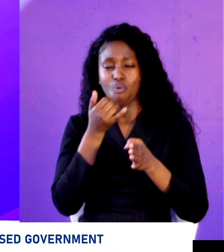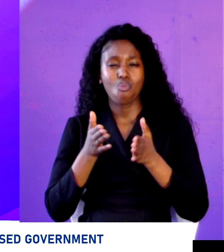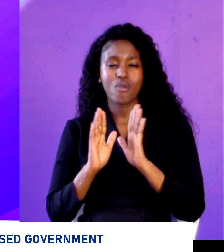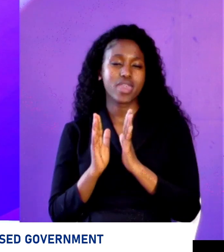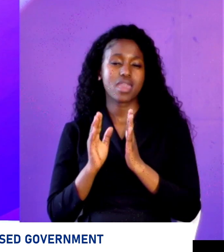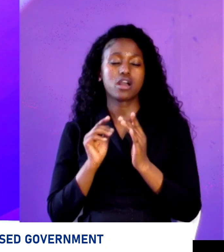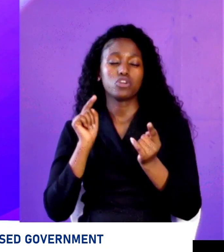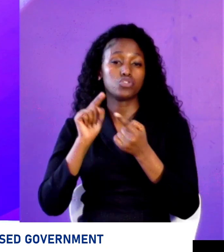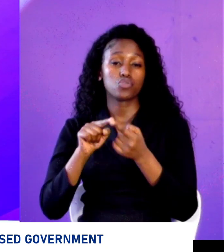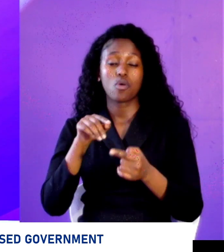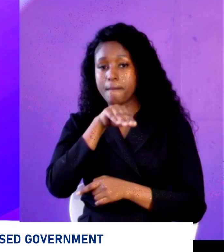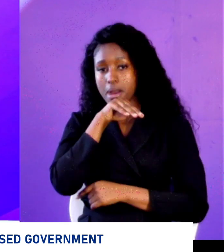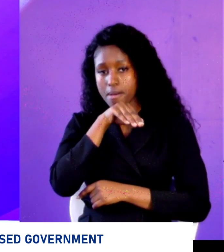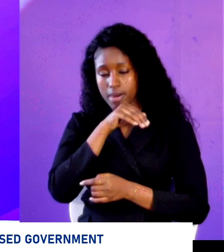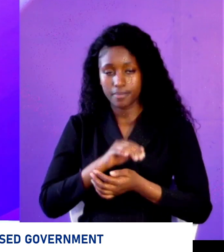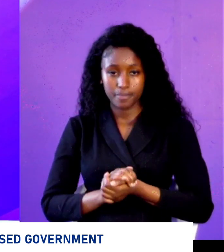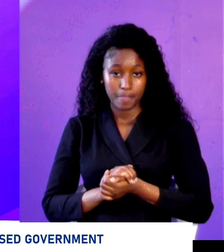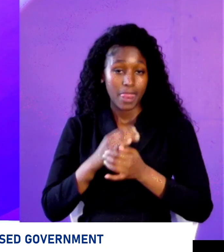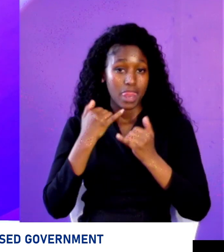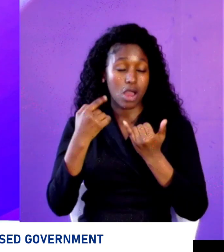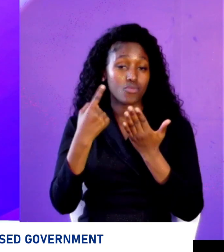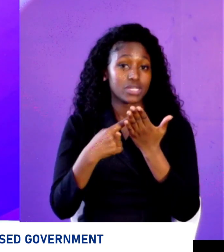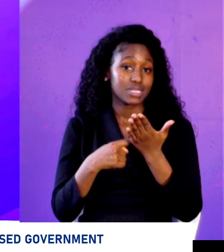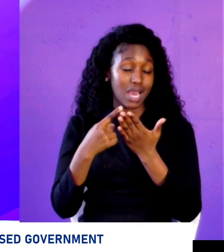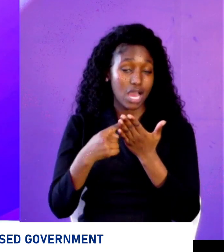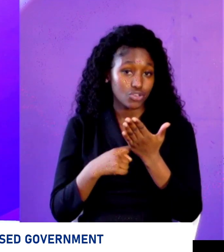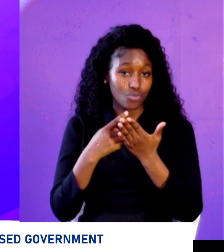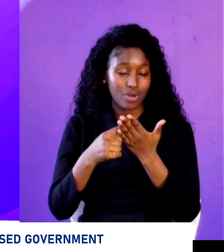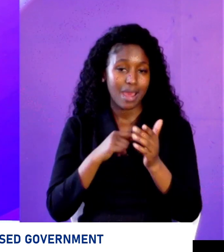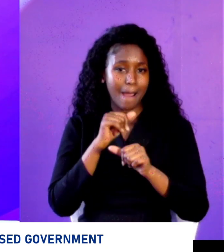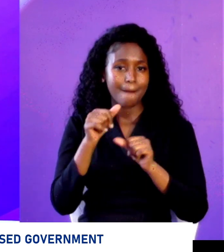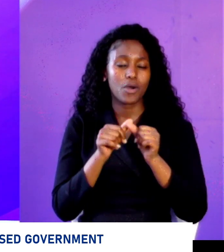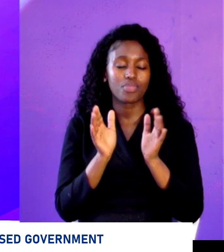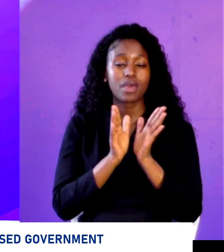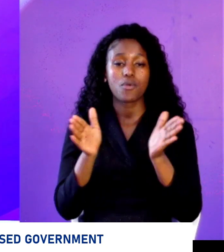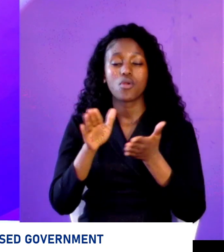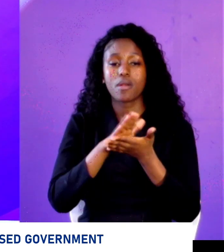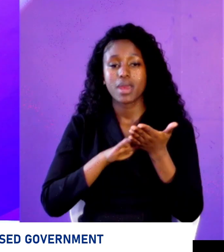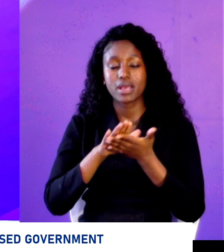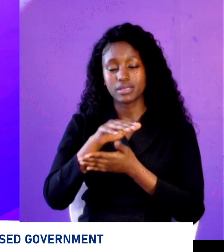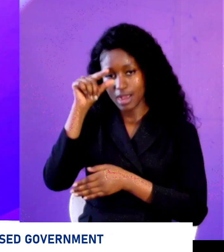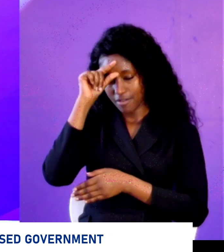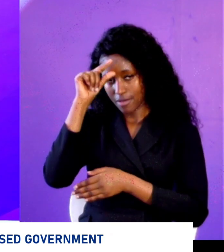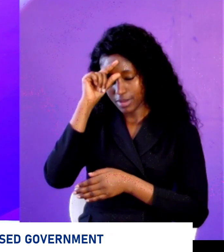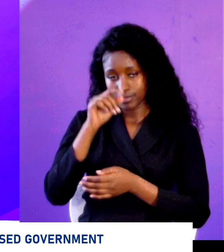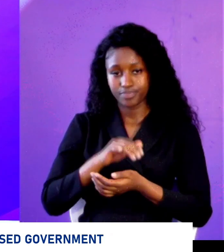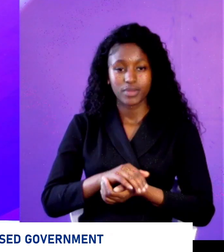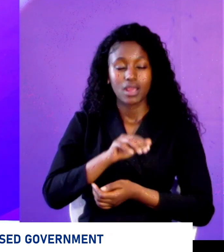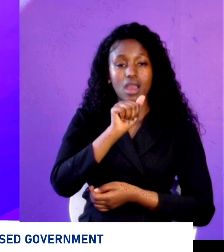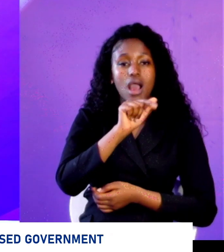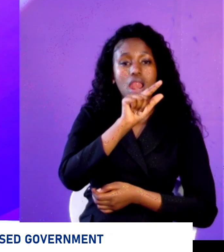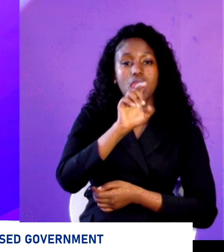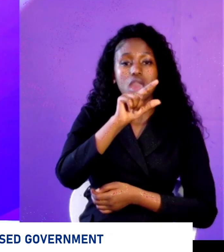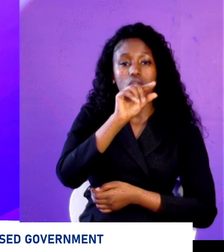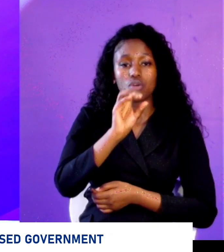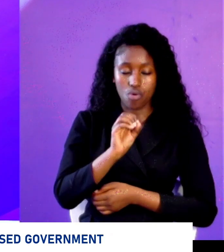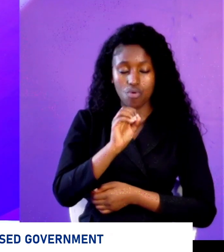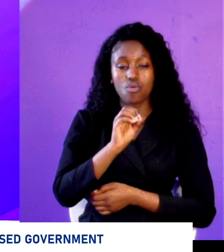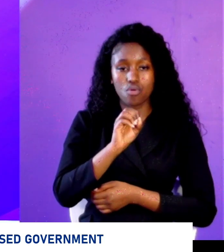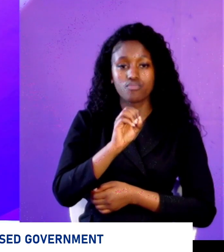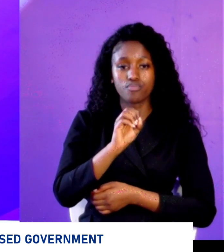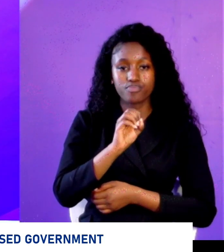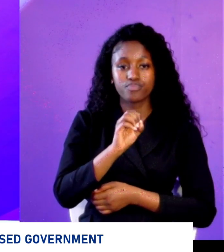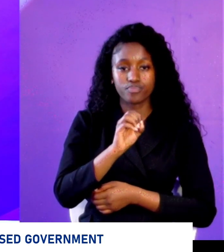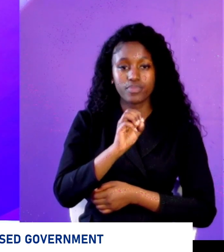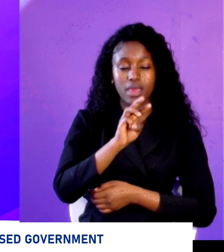Odinga in discussions concerning a broad-based government. Alego Usonga Member of Parliament Samuel Atandi